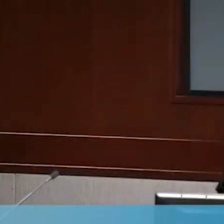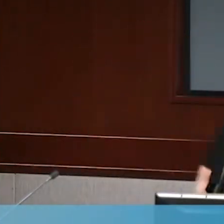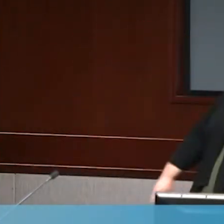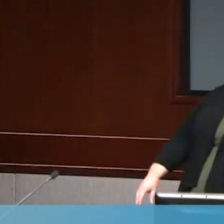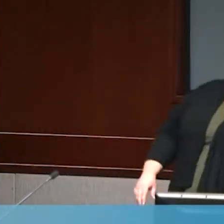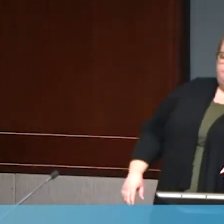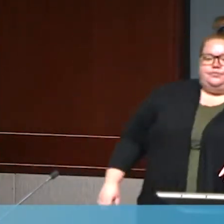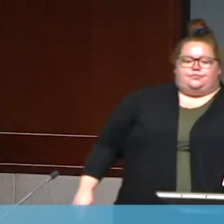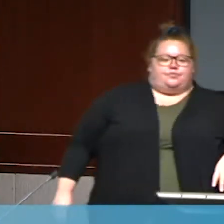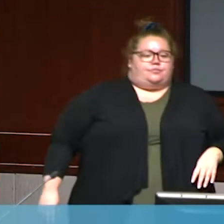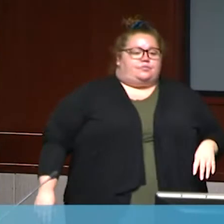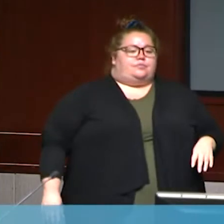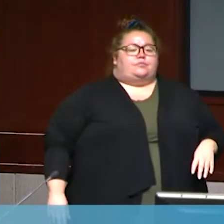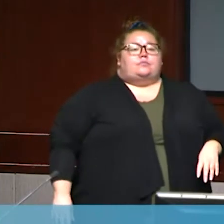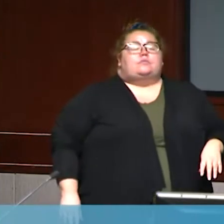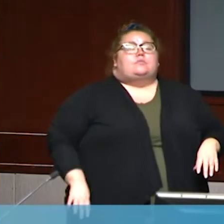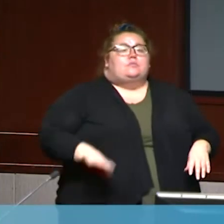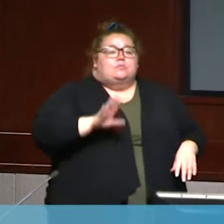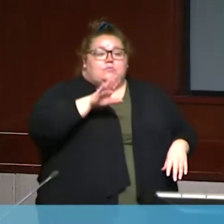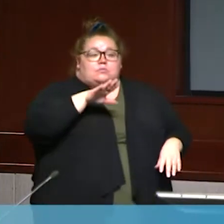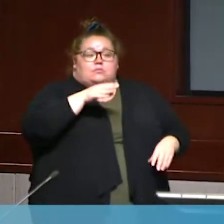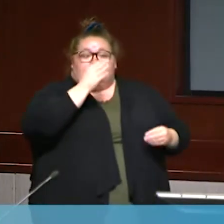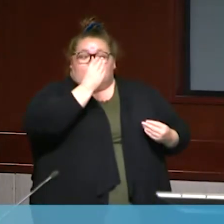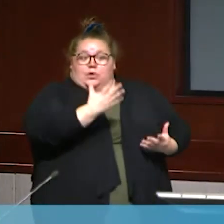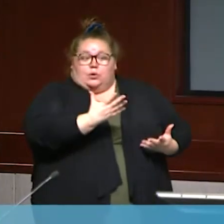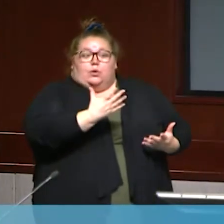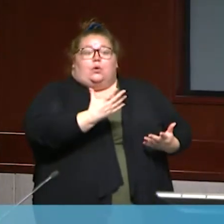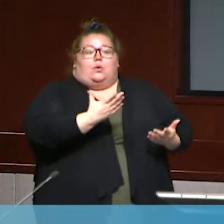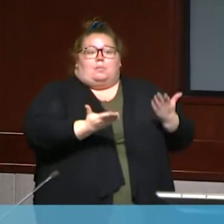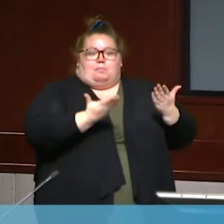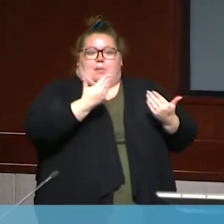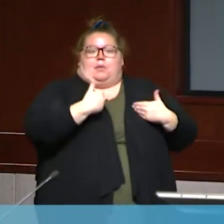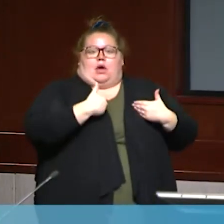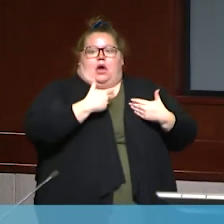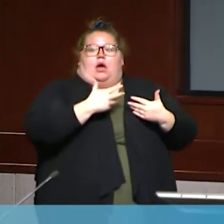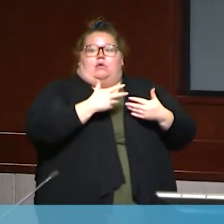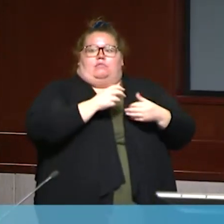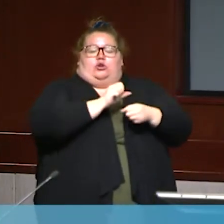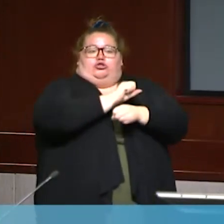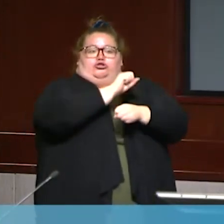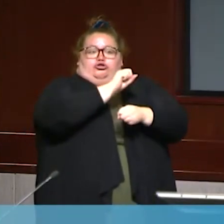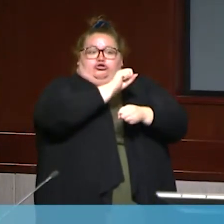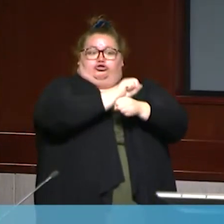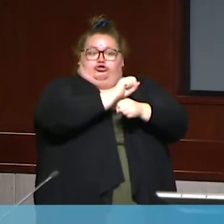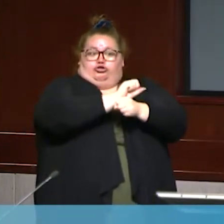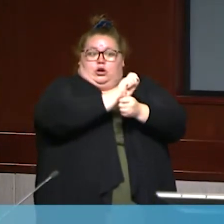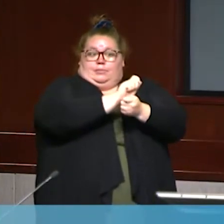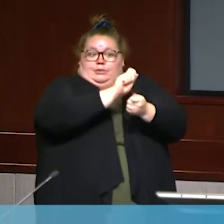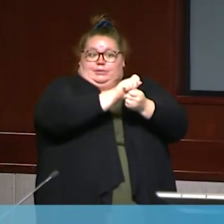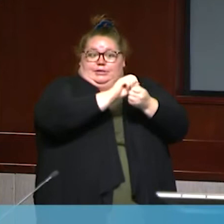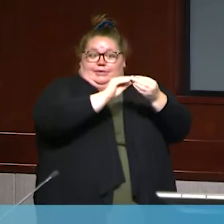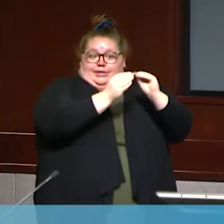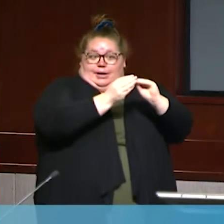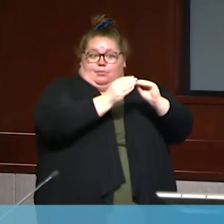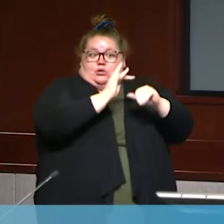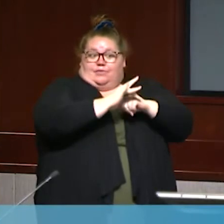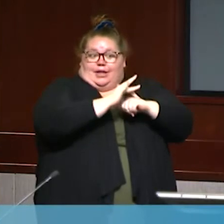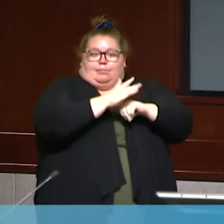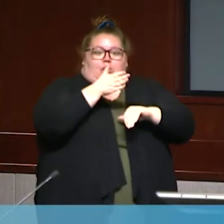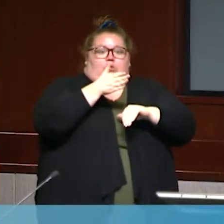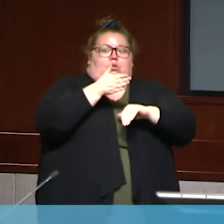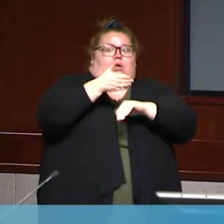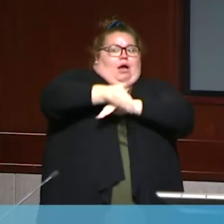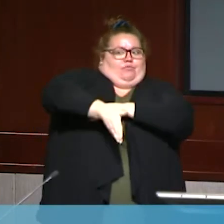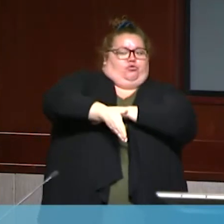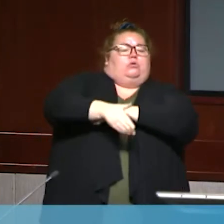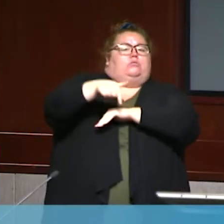Eitan, just so you know, we may have some job-specific numbers available to you. I'd have to pull those afterwards. If you want to connect with